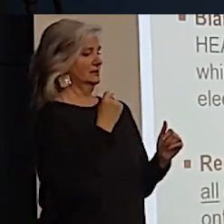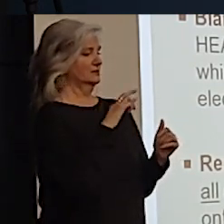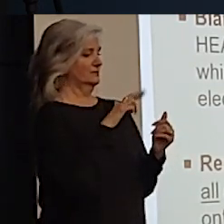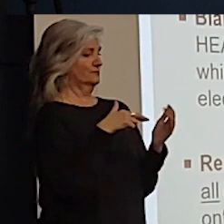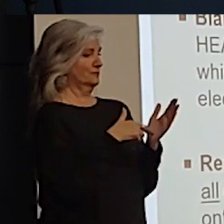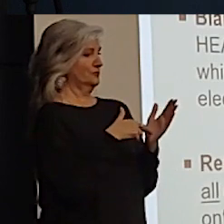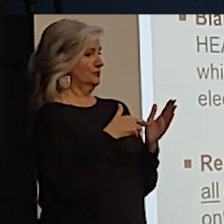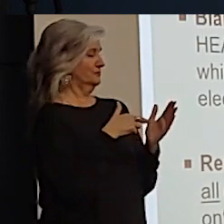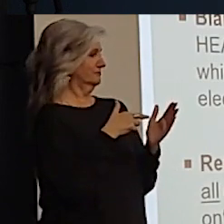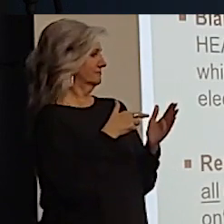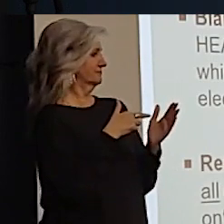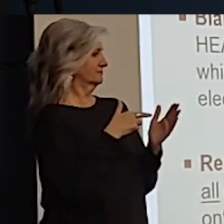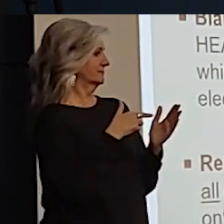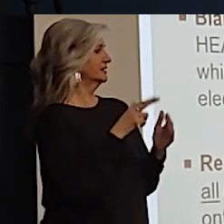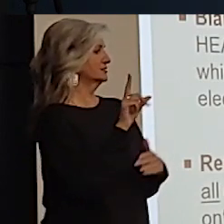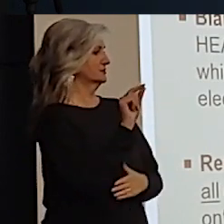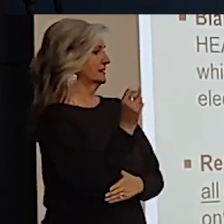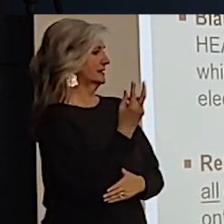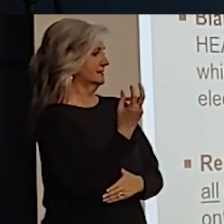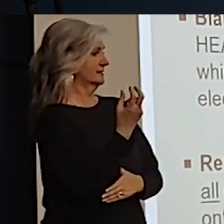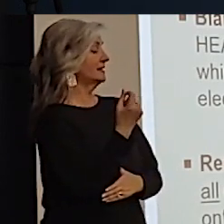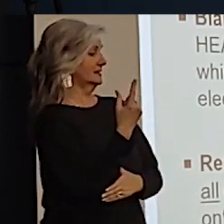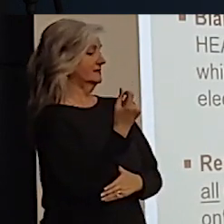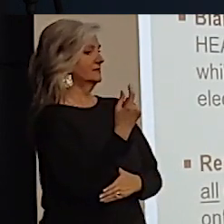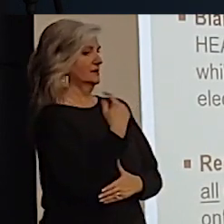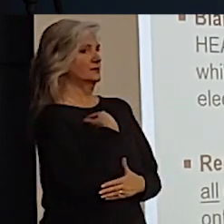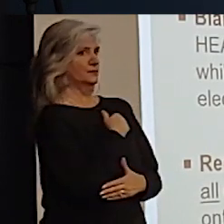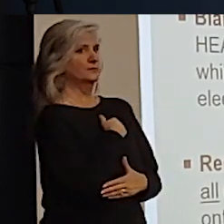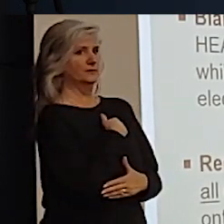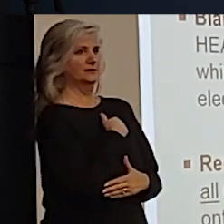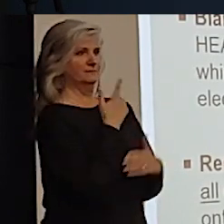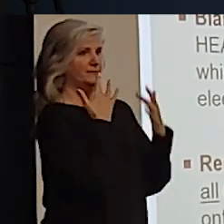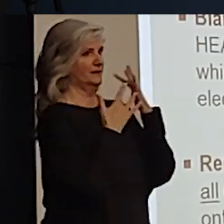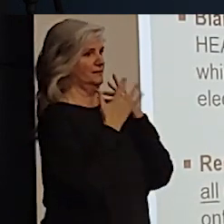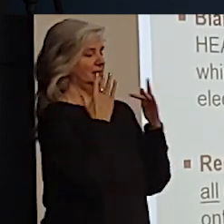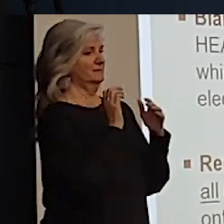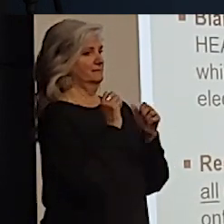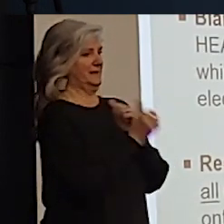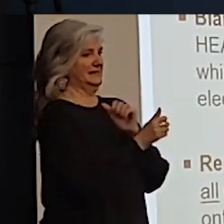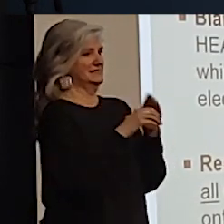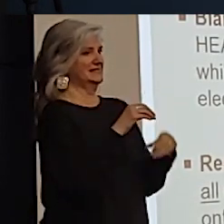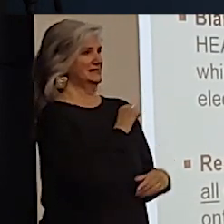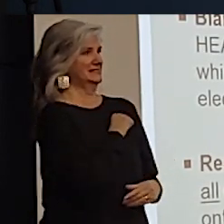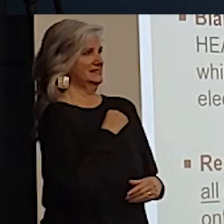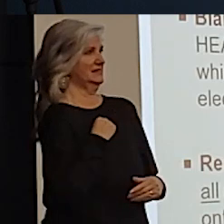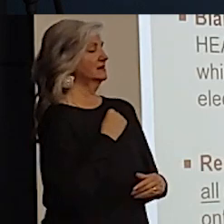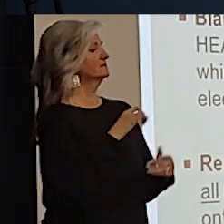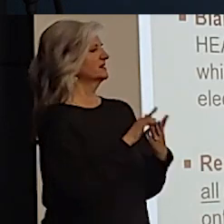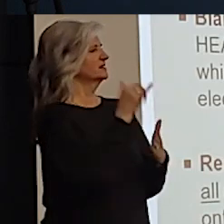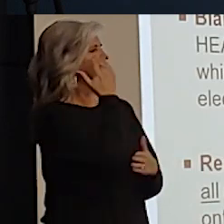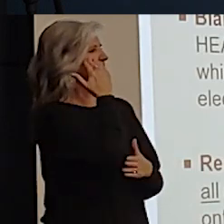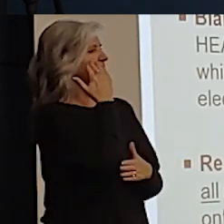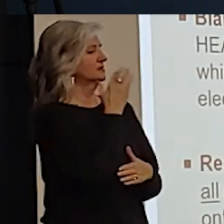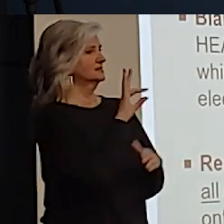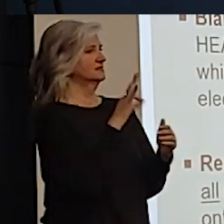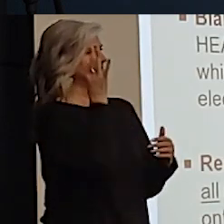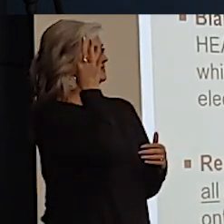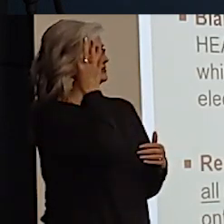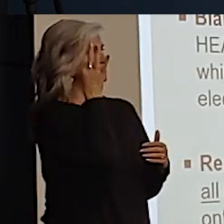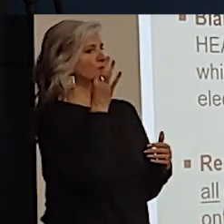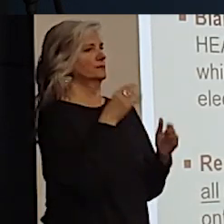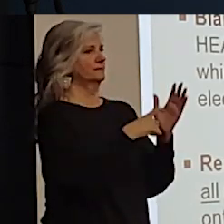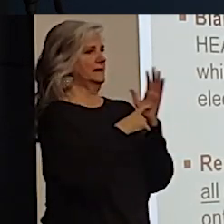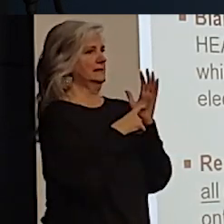Very contentious bill. We almost beat it, but it barely got across the finish line in the Senate. That was what was known as the Federal